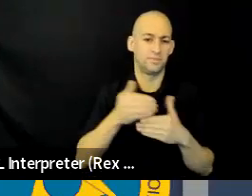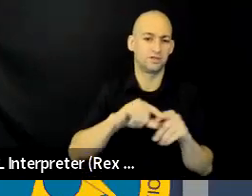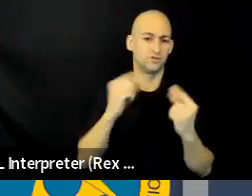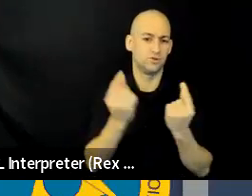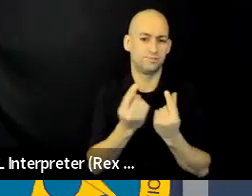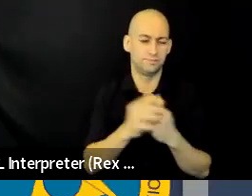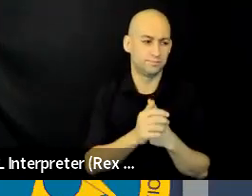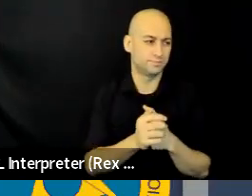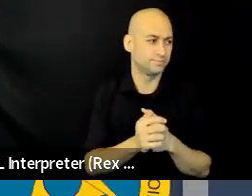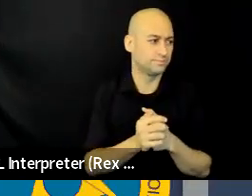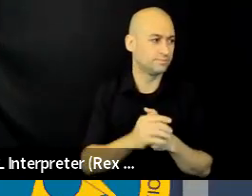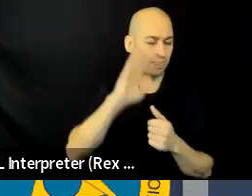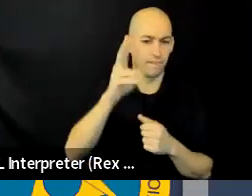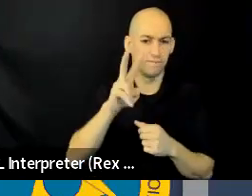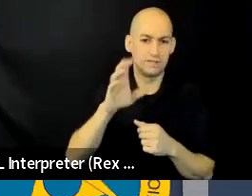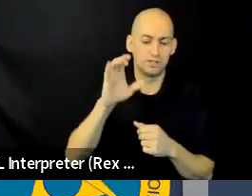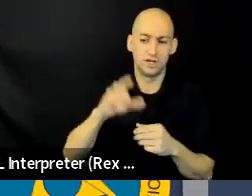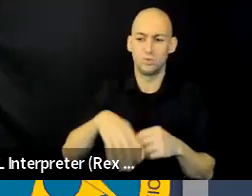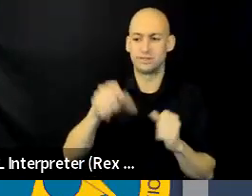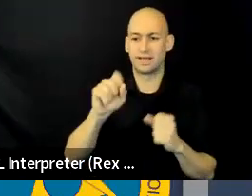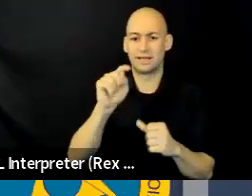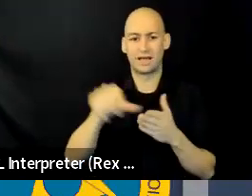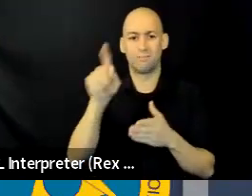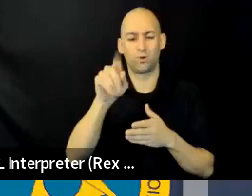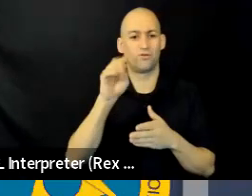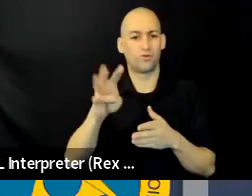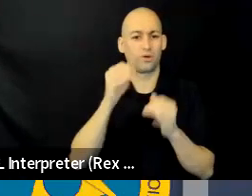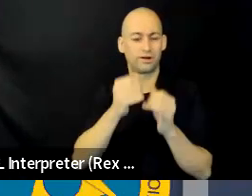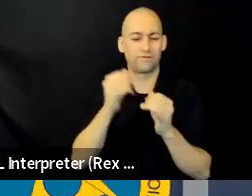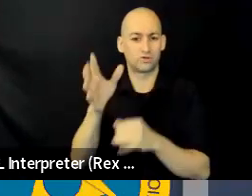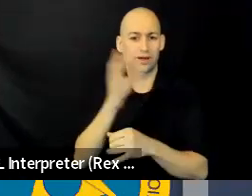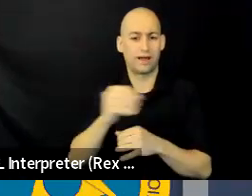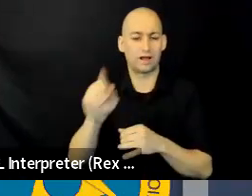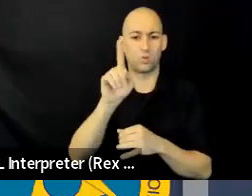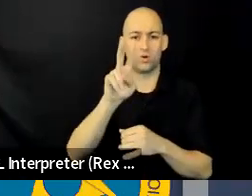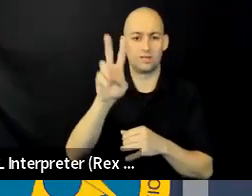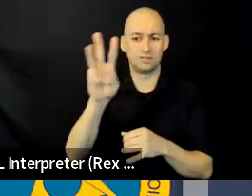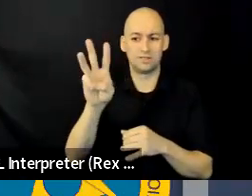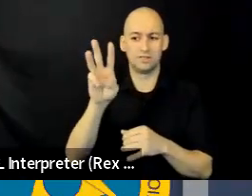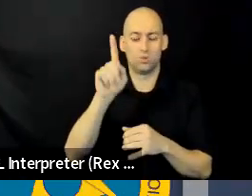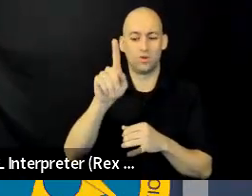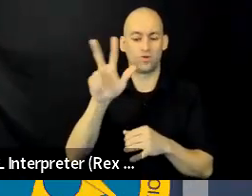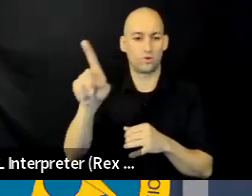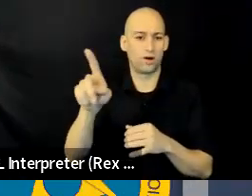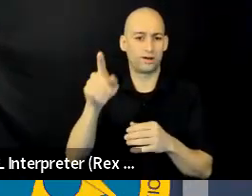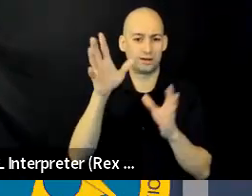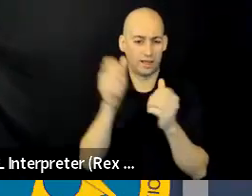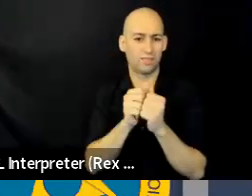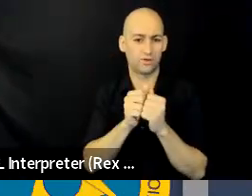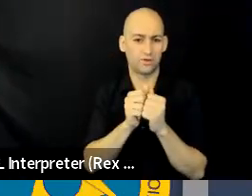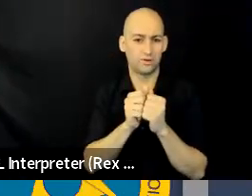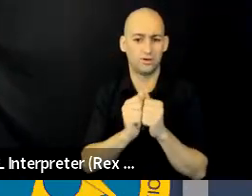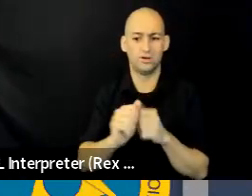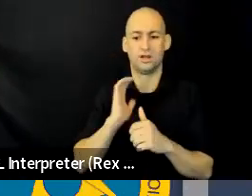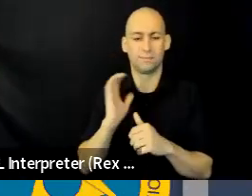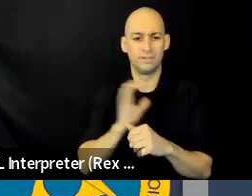Vice Chair. We'll be taking tab 124 individually and then 126 through 131 together. So